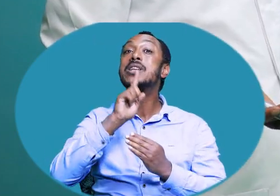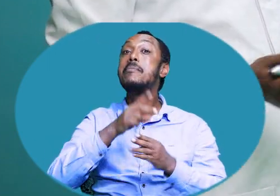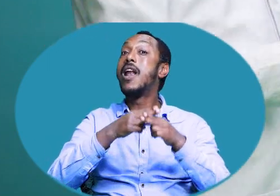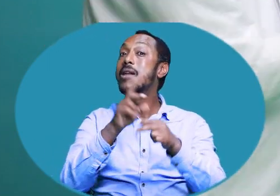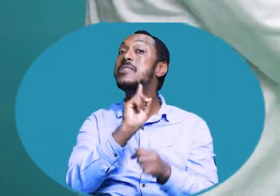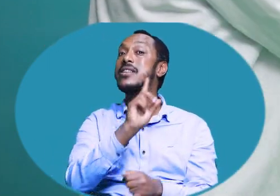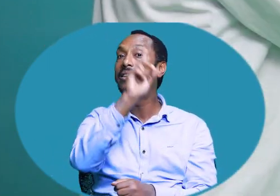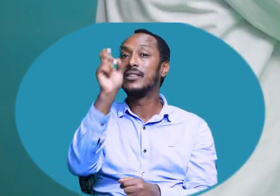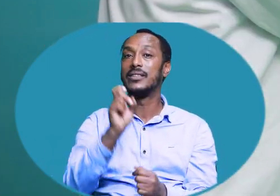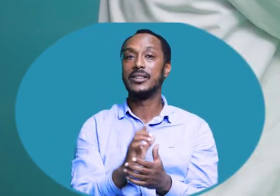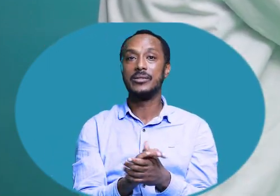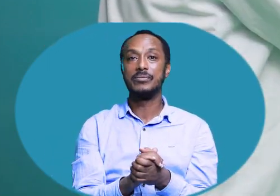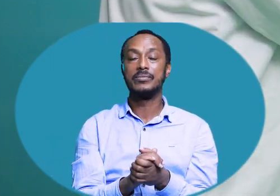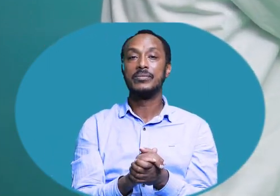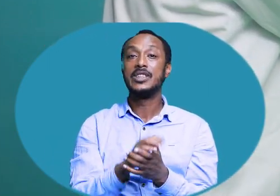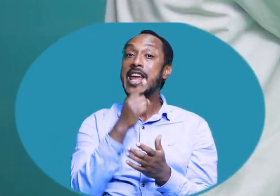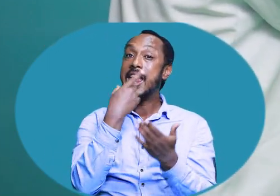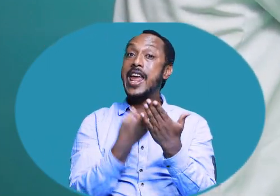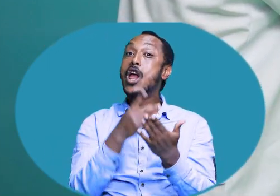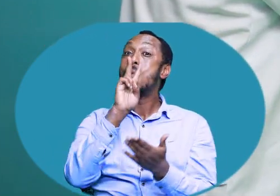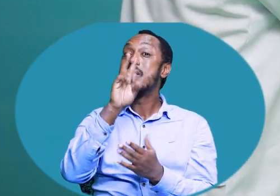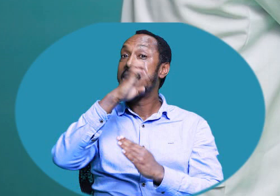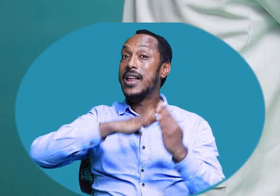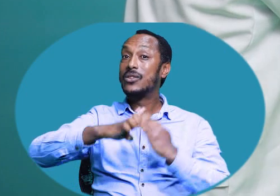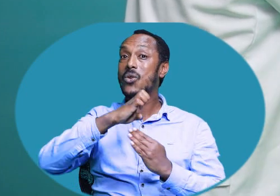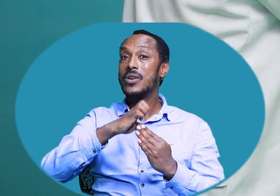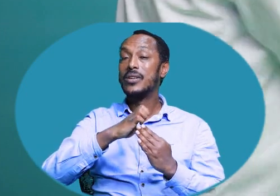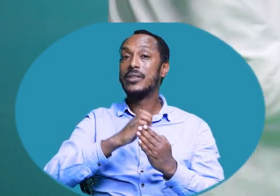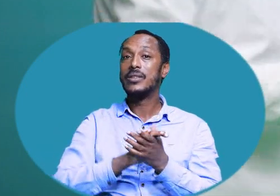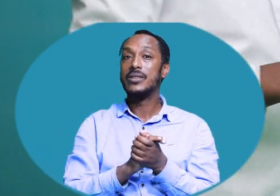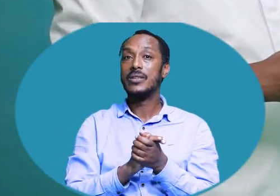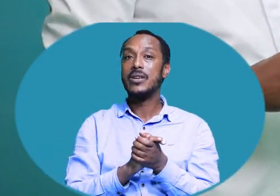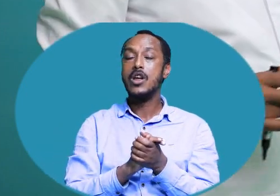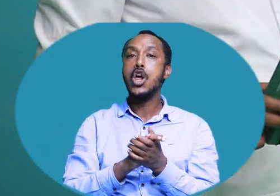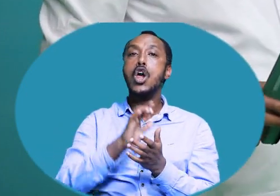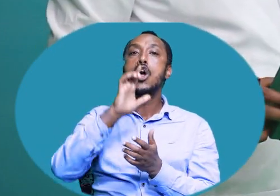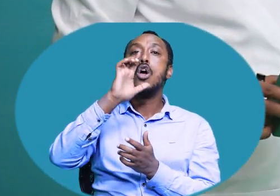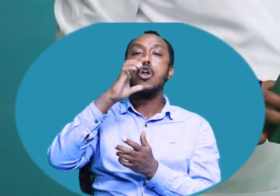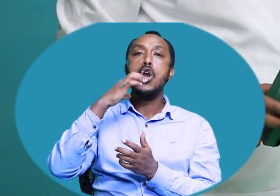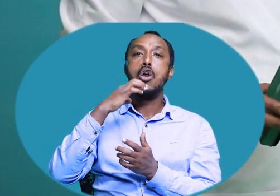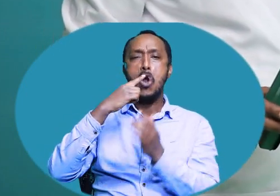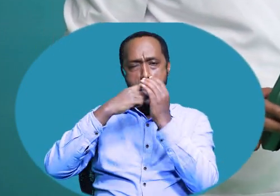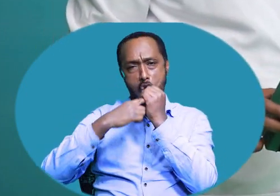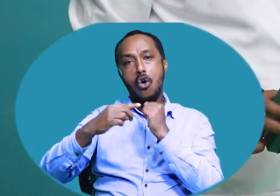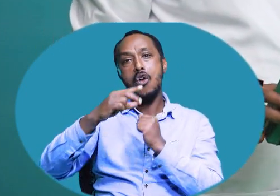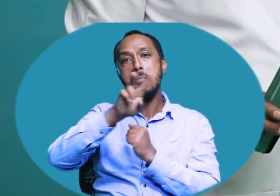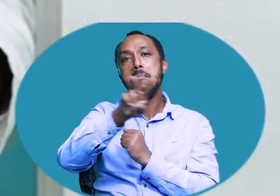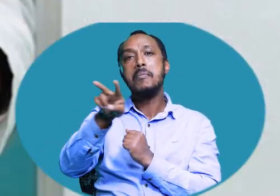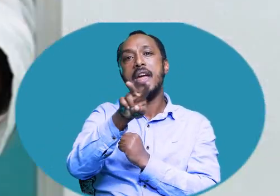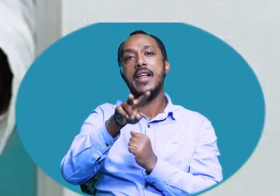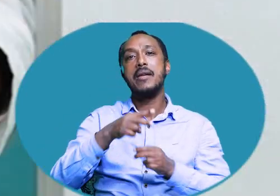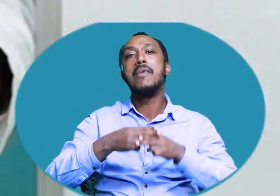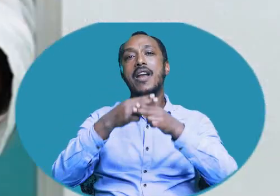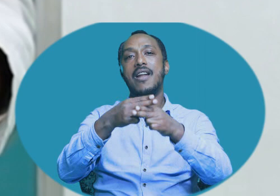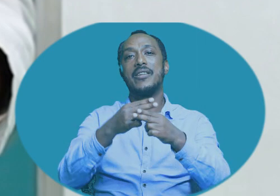remaining electrons. This is 2 electron, this one is 2 electron. By the way, these 2 electrons are known as what?